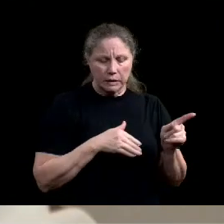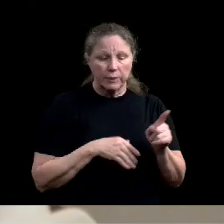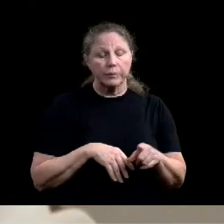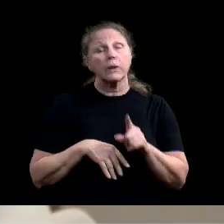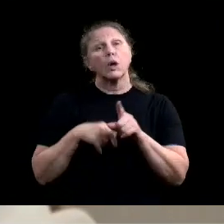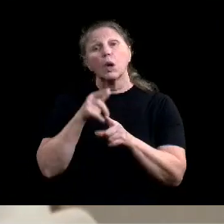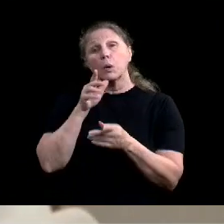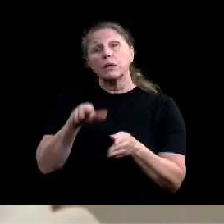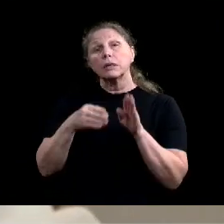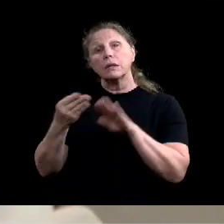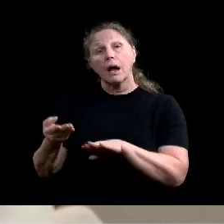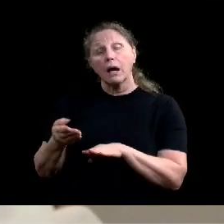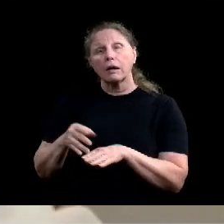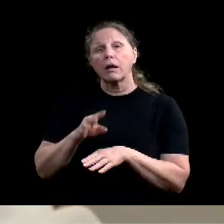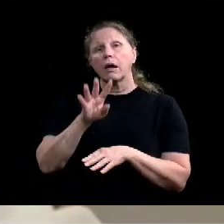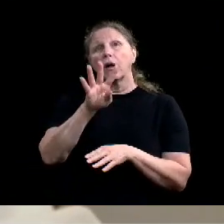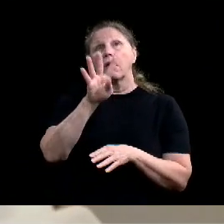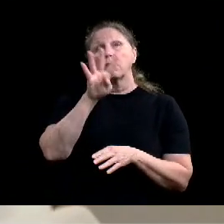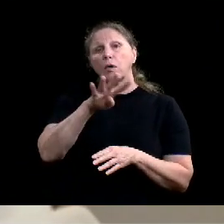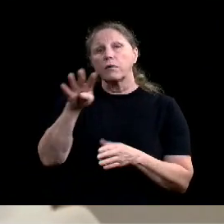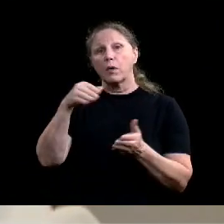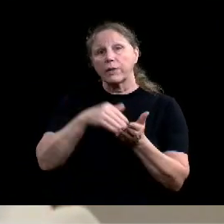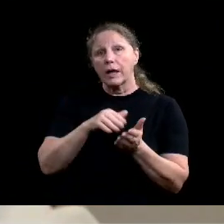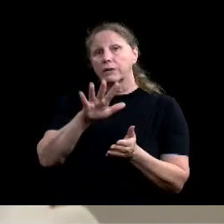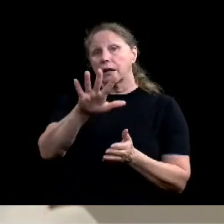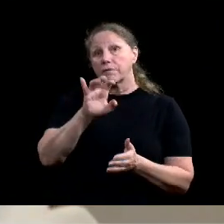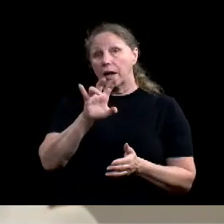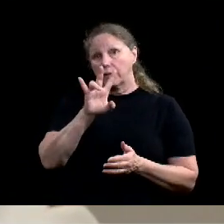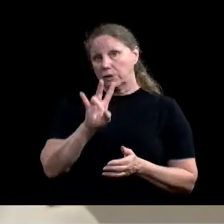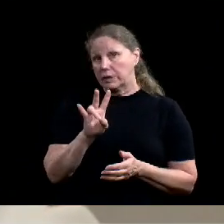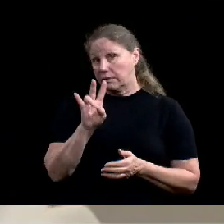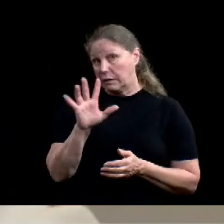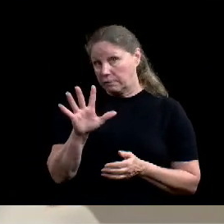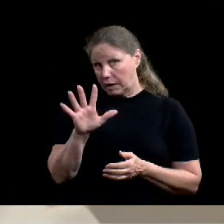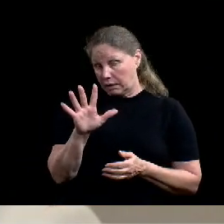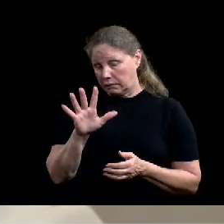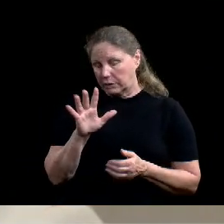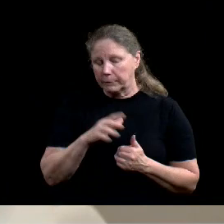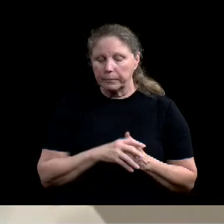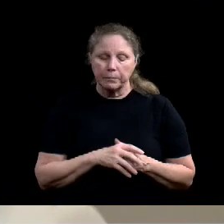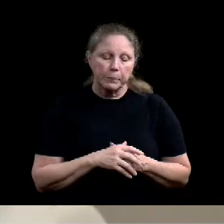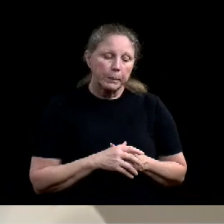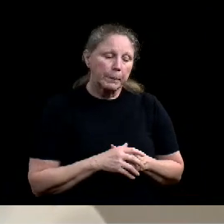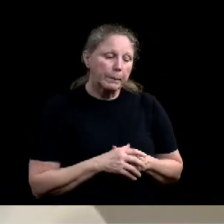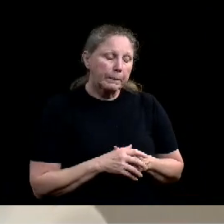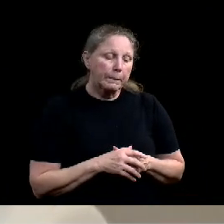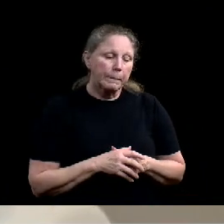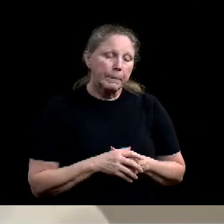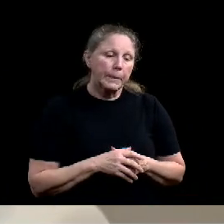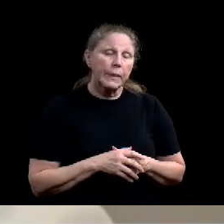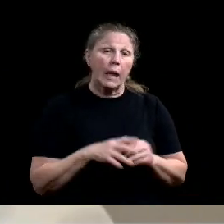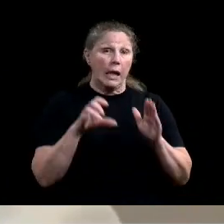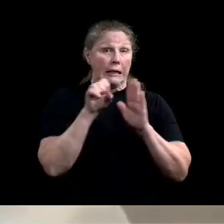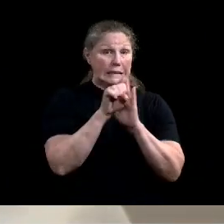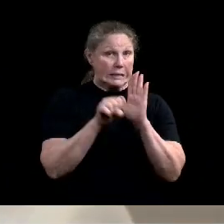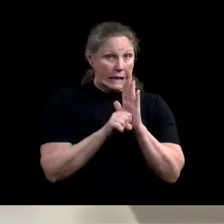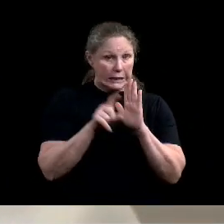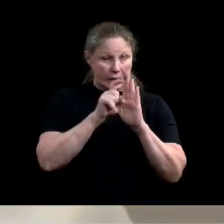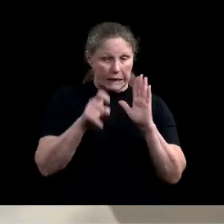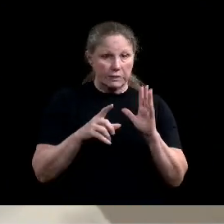44,575 deaths. The State Department, the Texas Department of State Health Services has